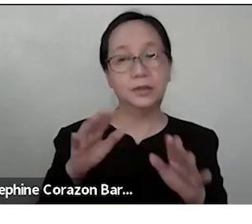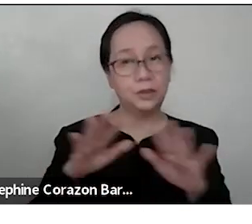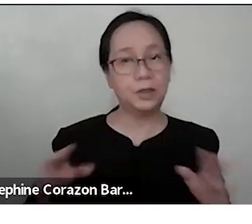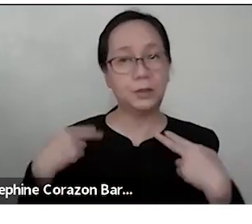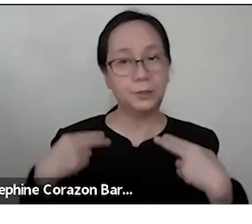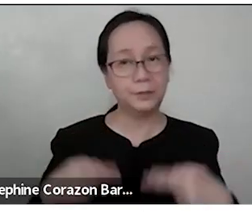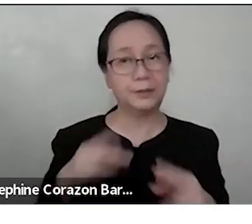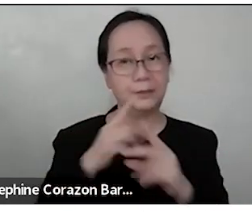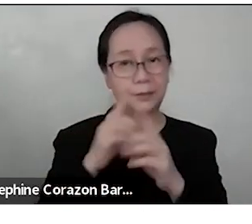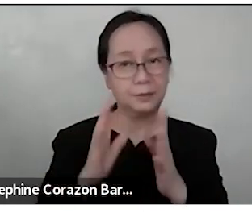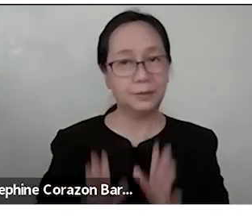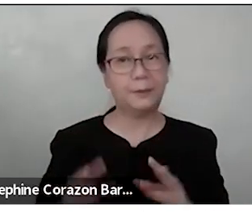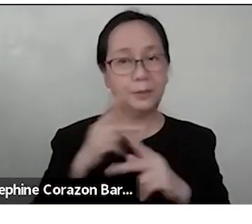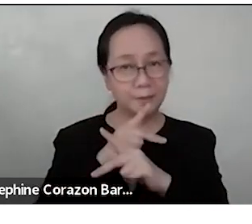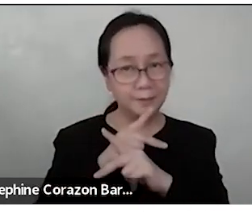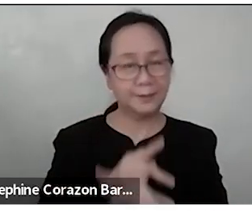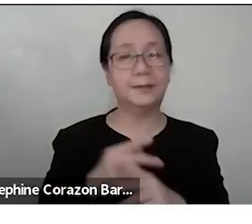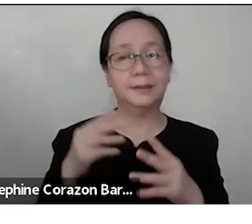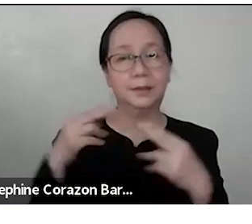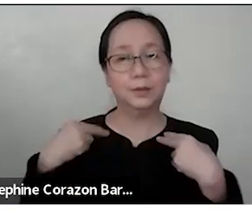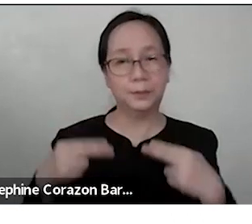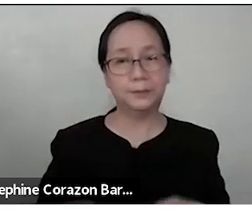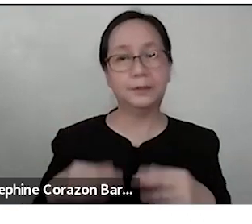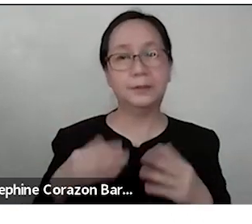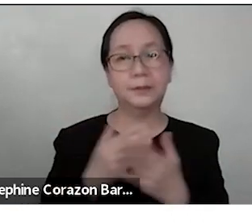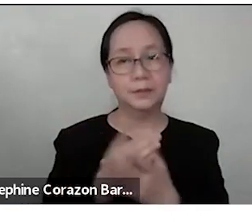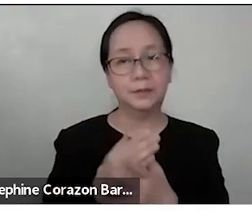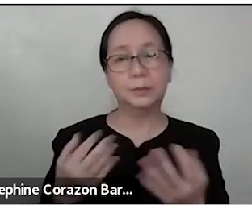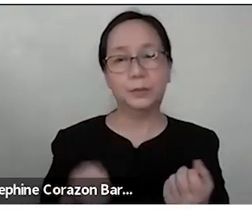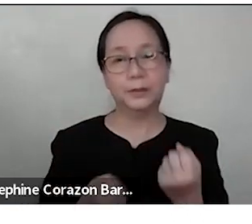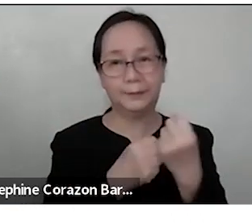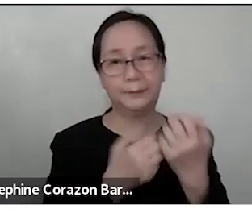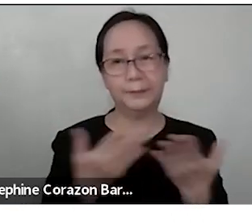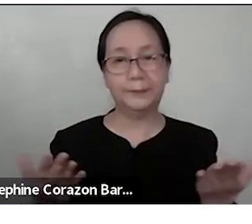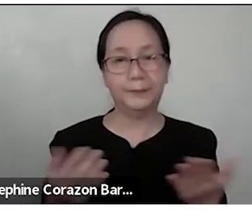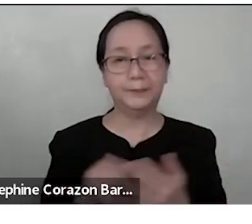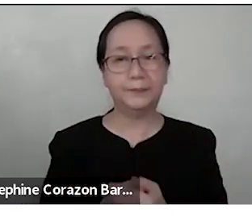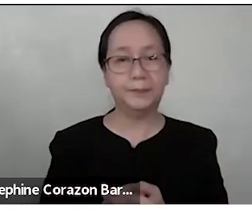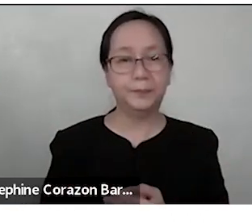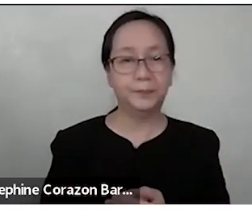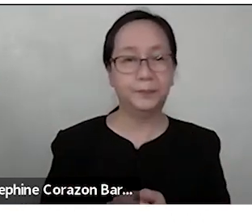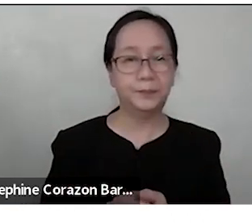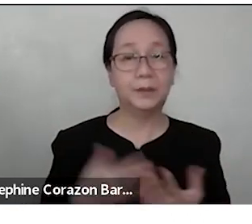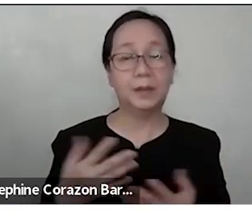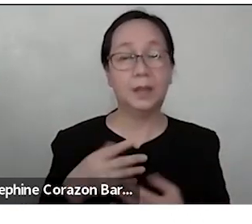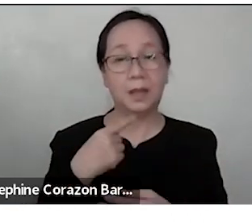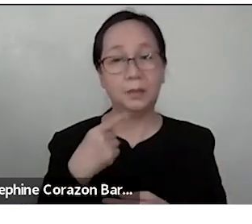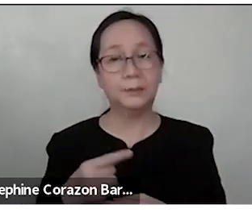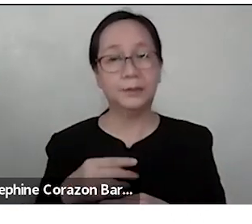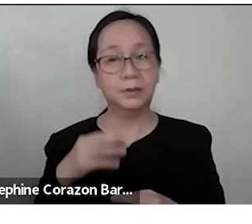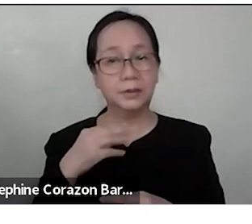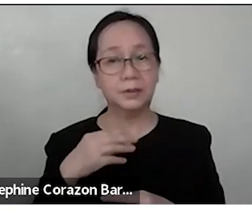defenders is protecting the adult human rights defenders working with them. And I want to mention that the guidelines